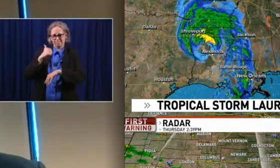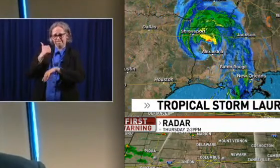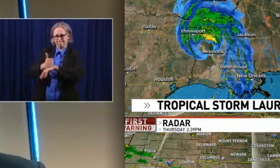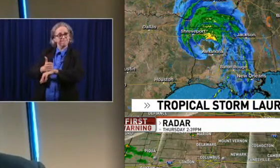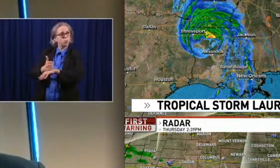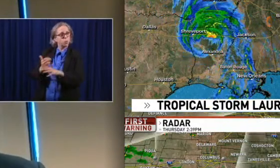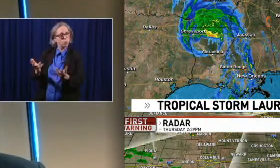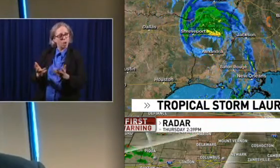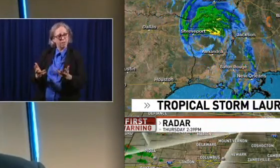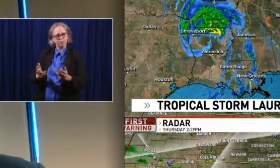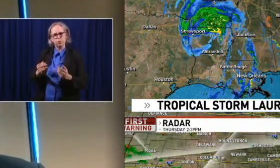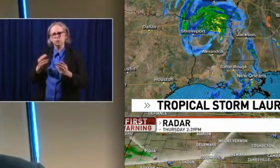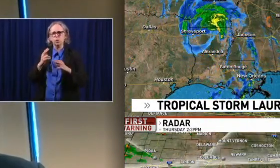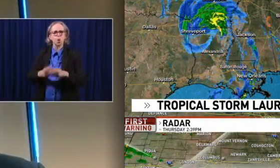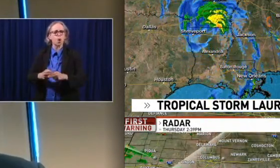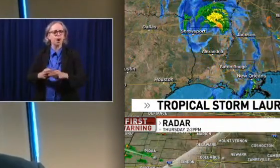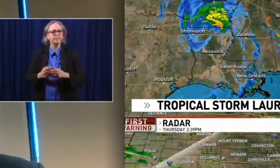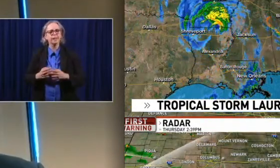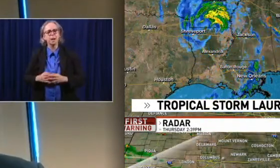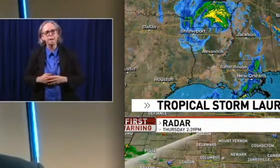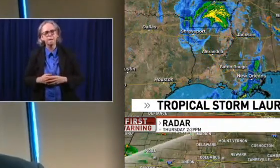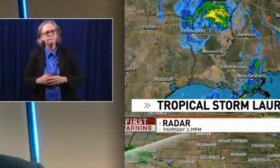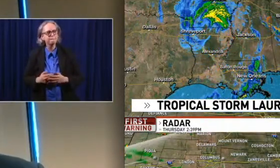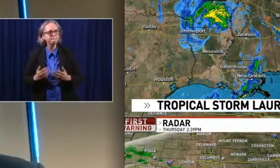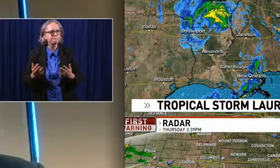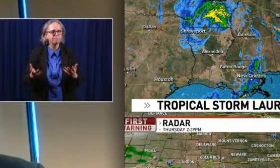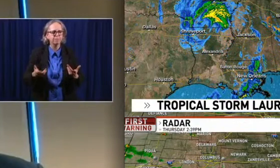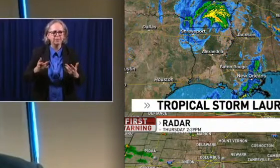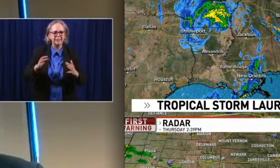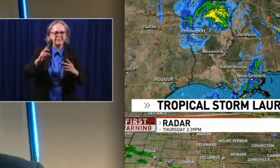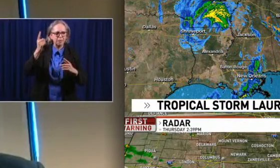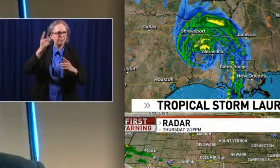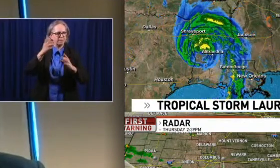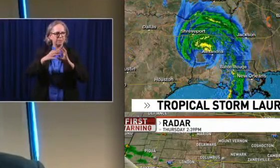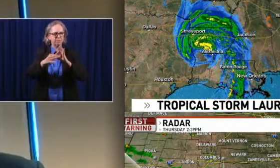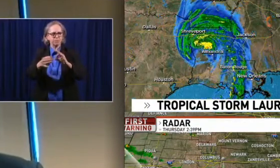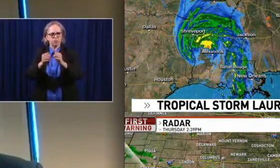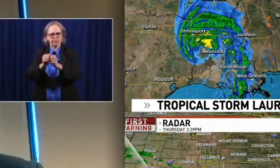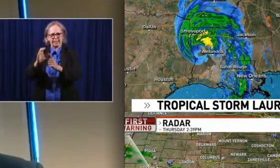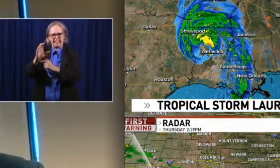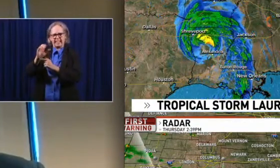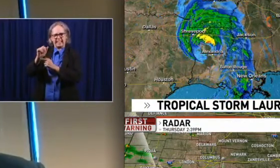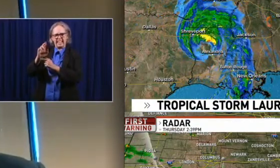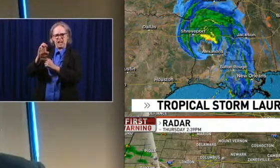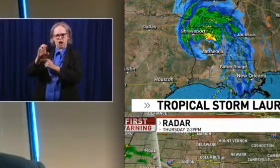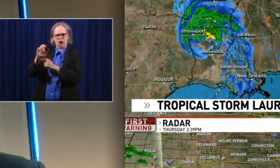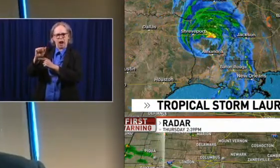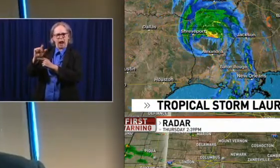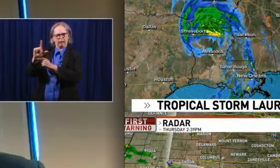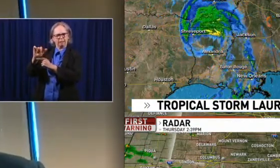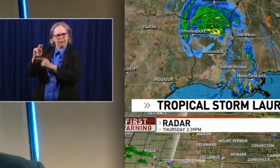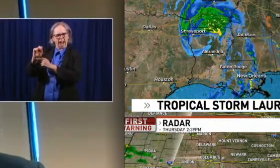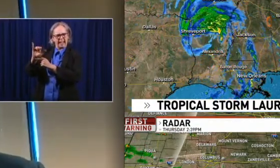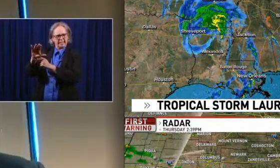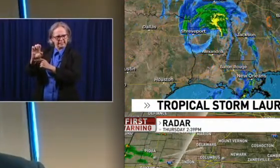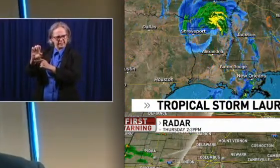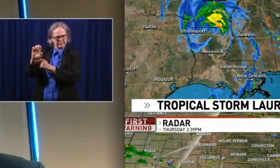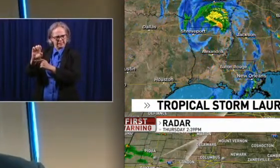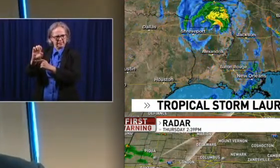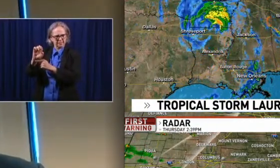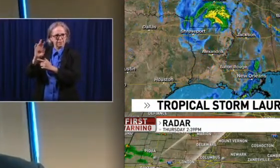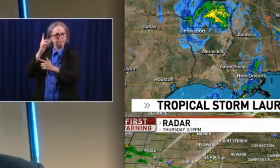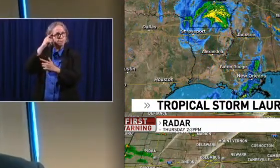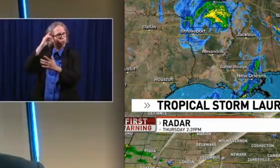significant relationship with Care Alliance, one of our healthcare agencies here, to ensure that our students, staff,